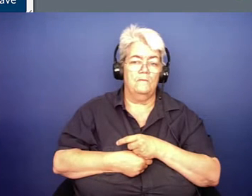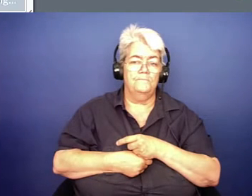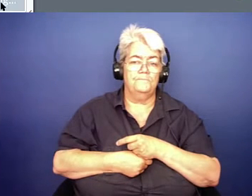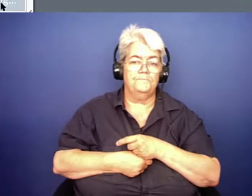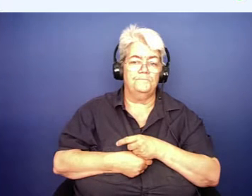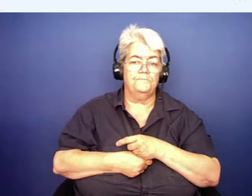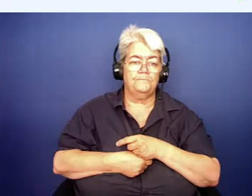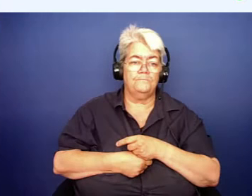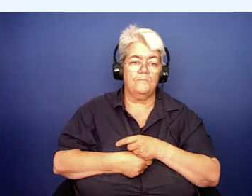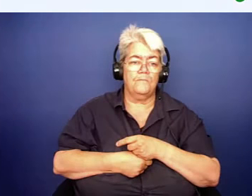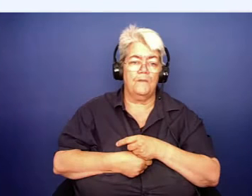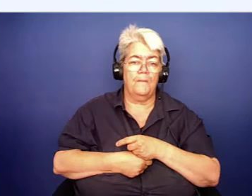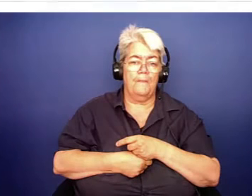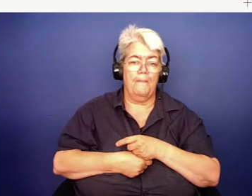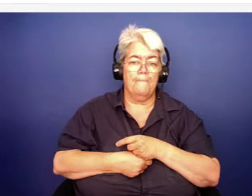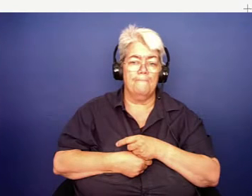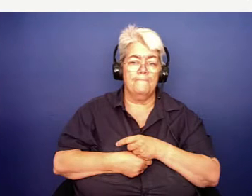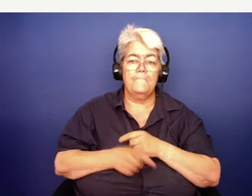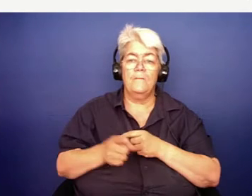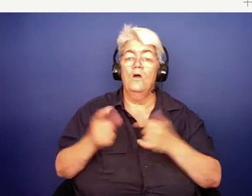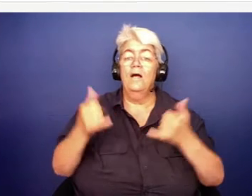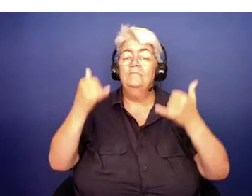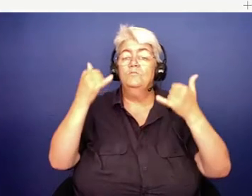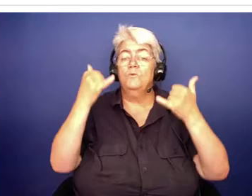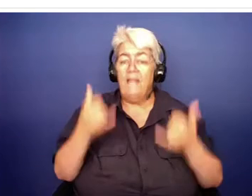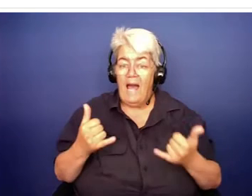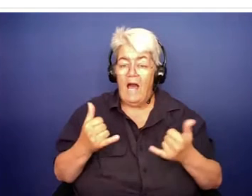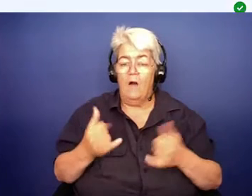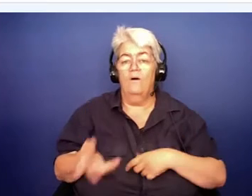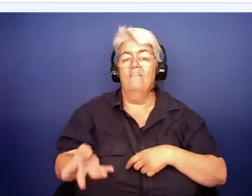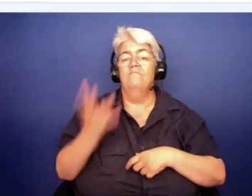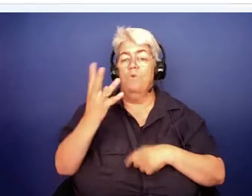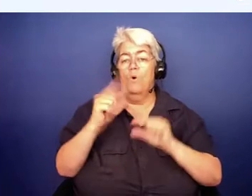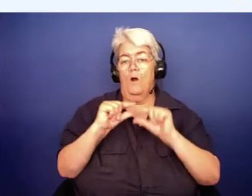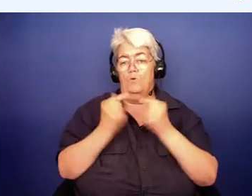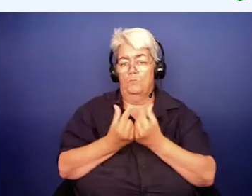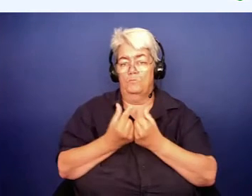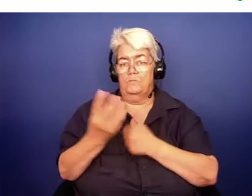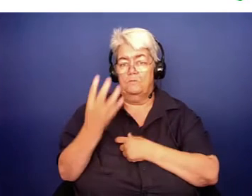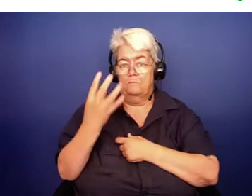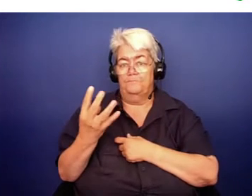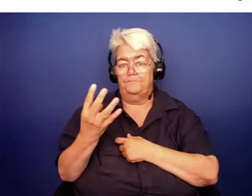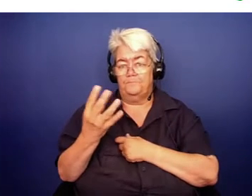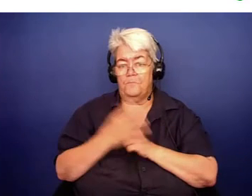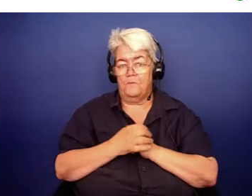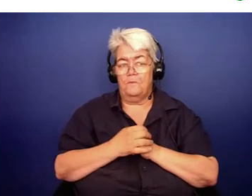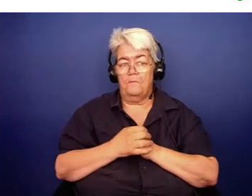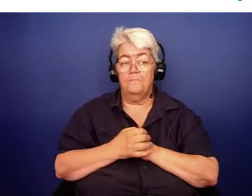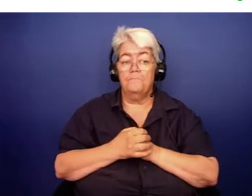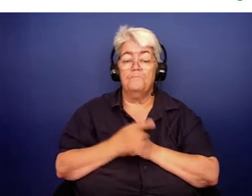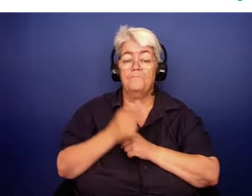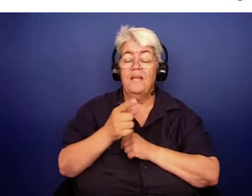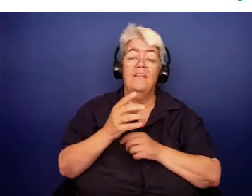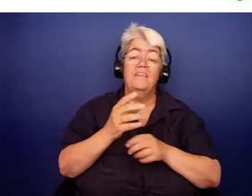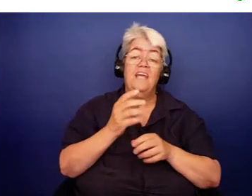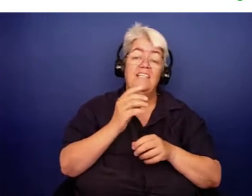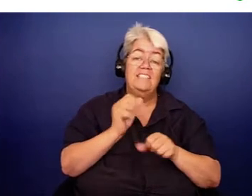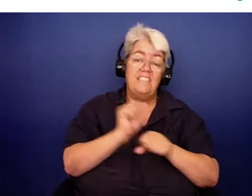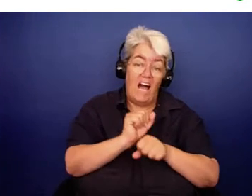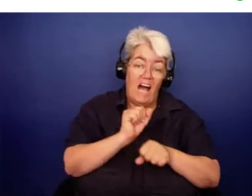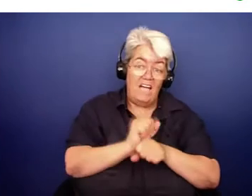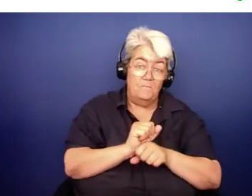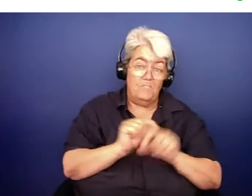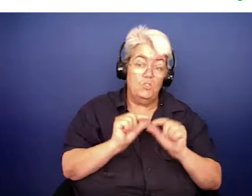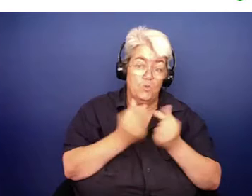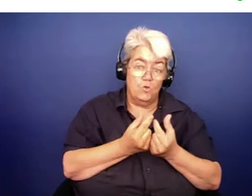Okay. So now we have 4 groups, right? This assignments group, you don't want to